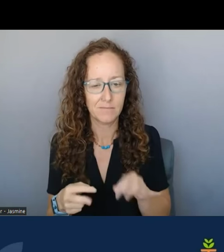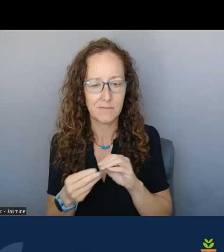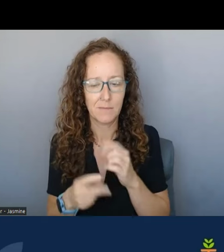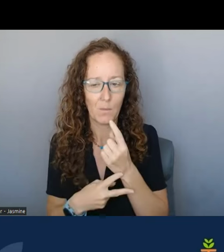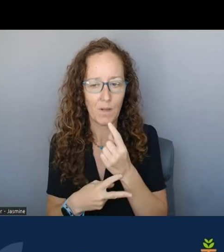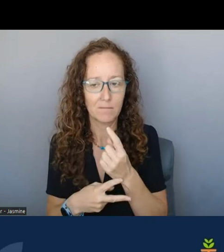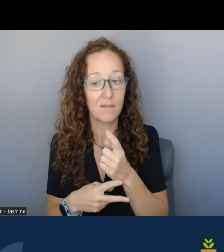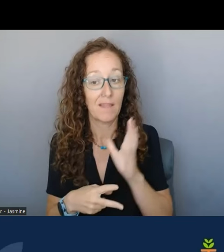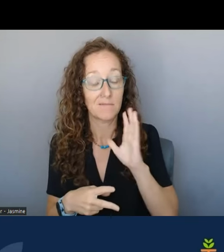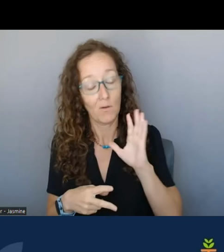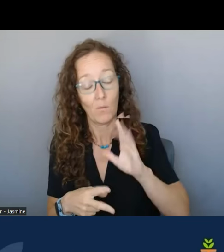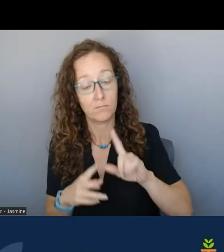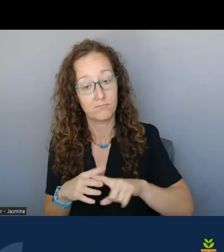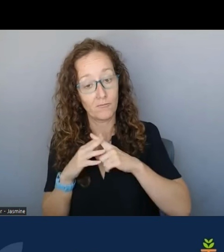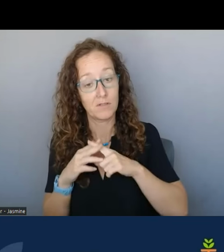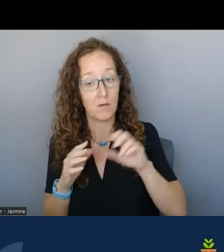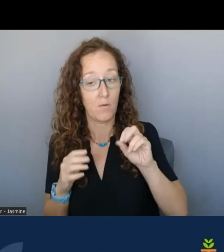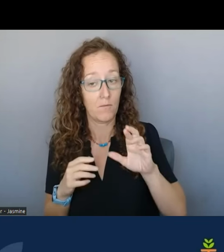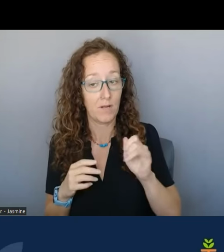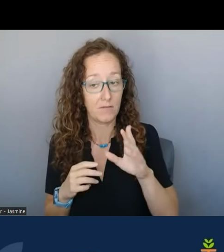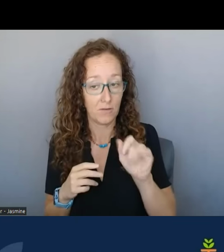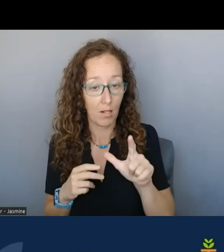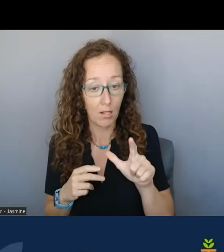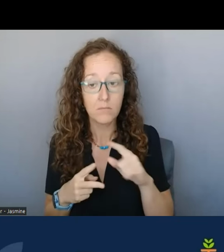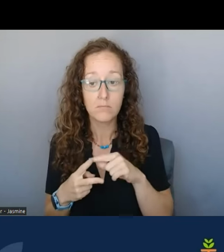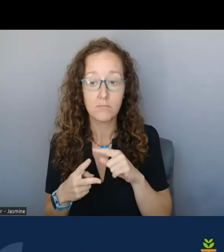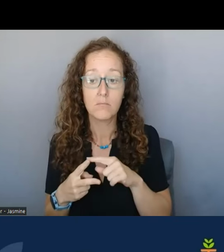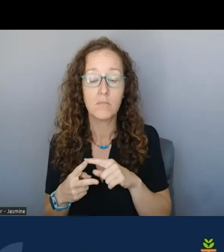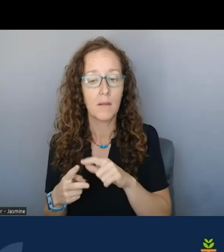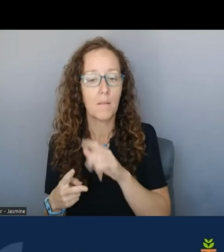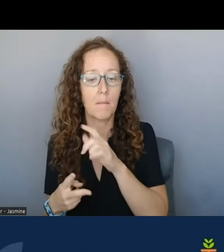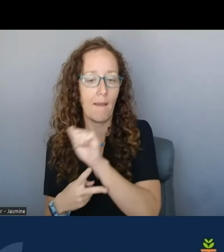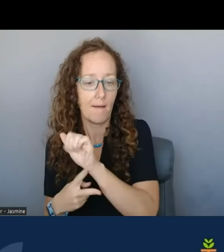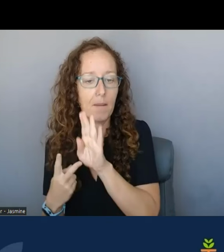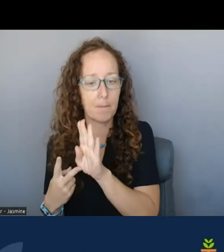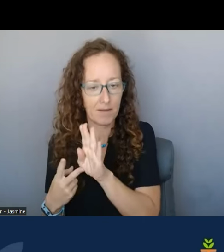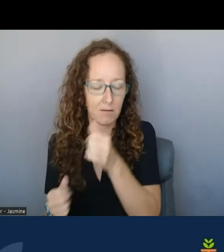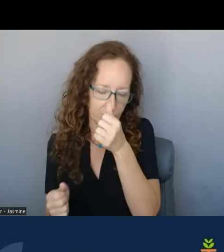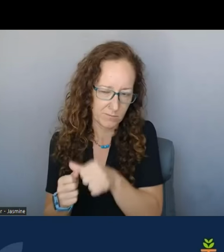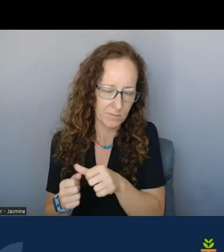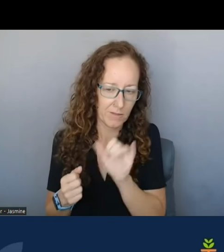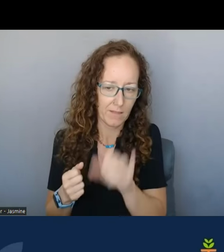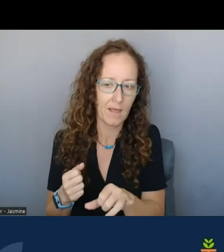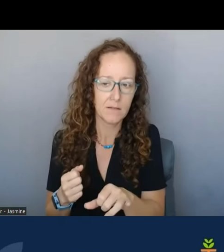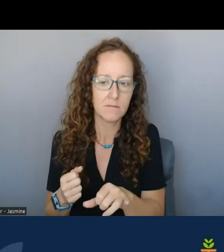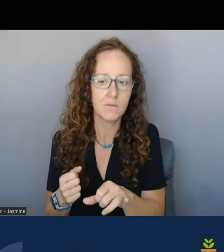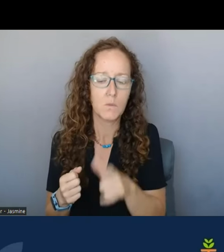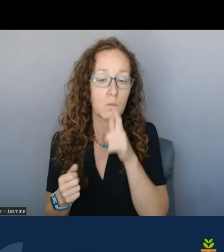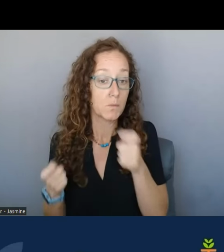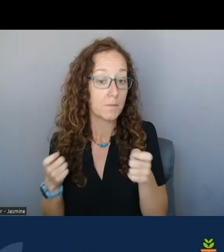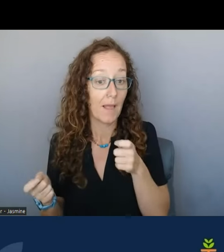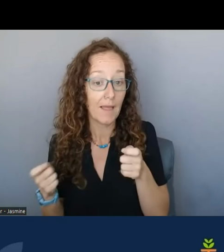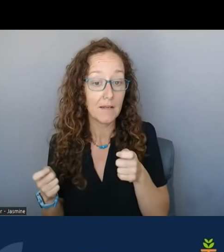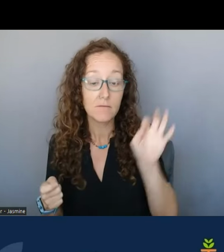Original Medicare. So we talk about our Part A and our Part B. And that's administered and run by the federal government.